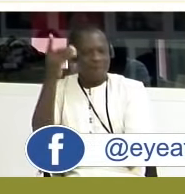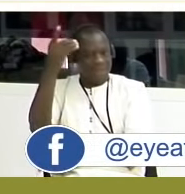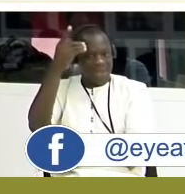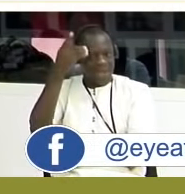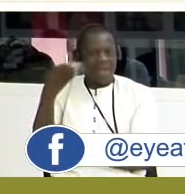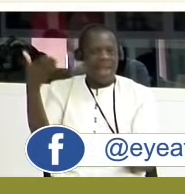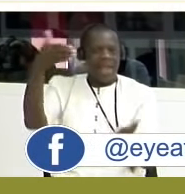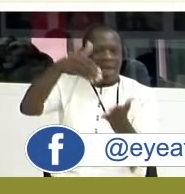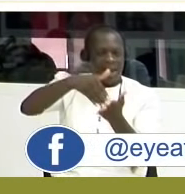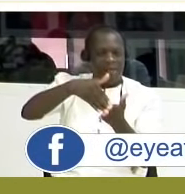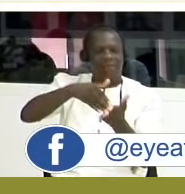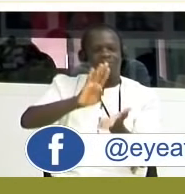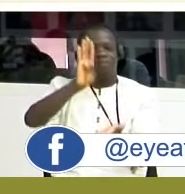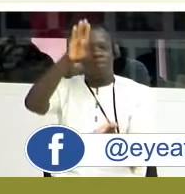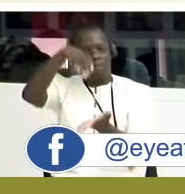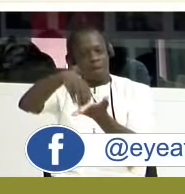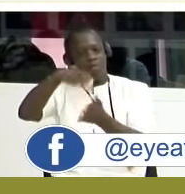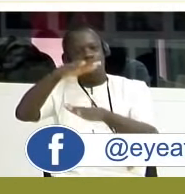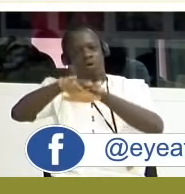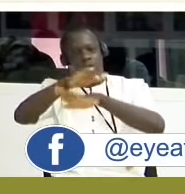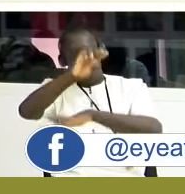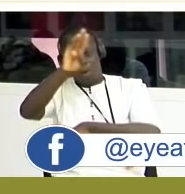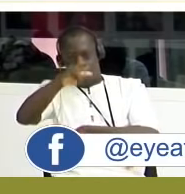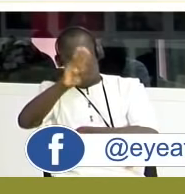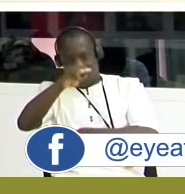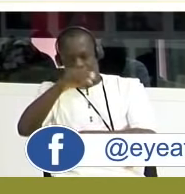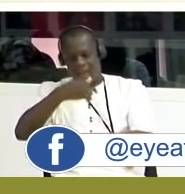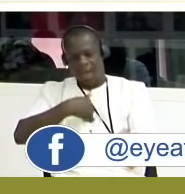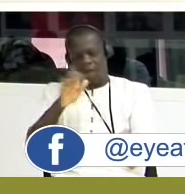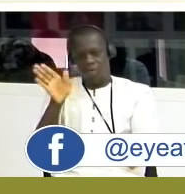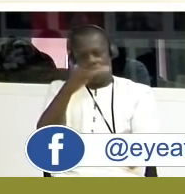to the Fajara barracks.